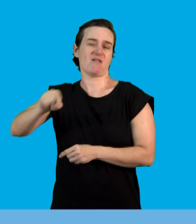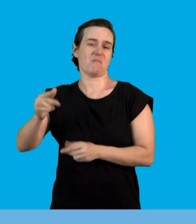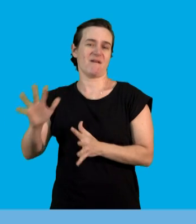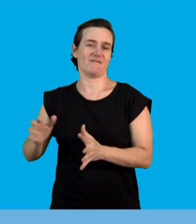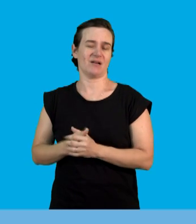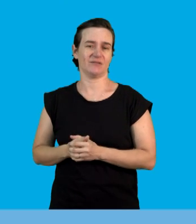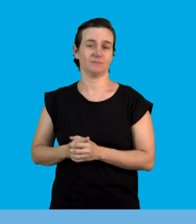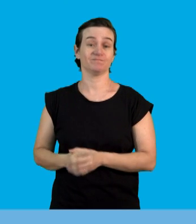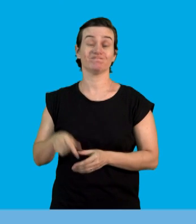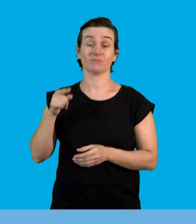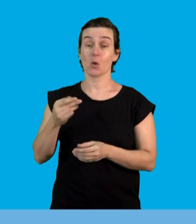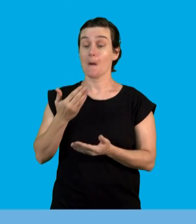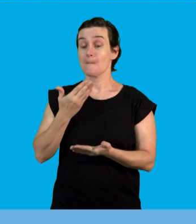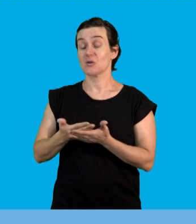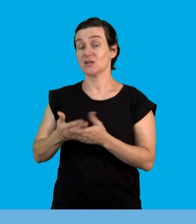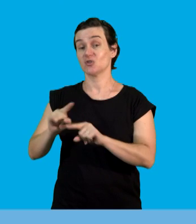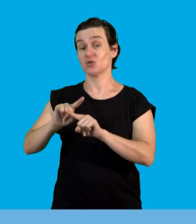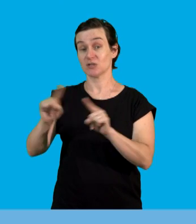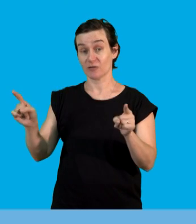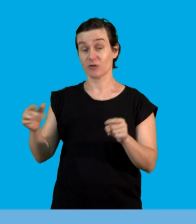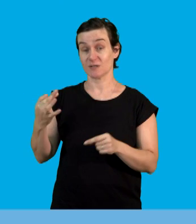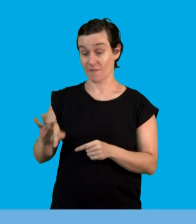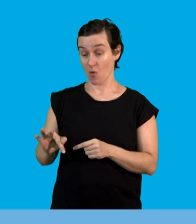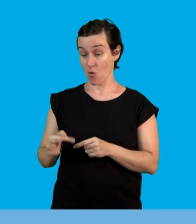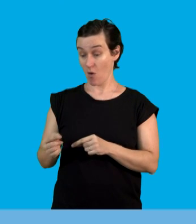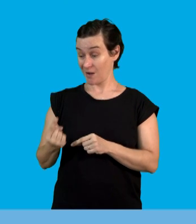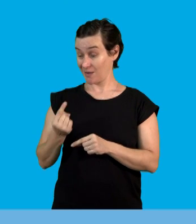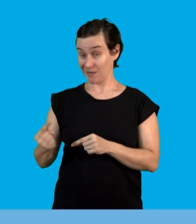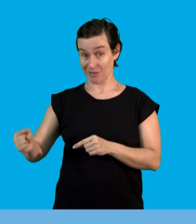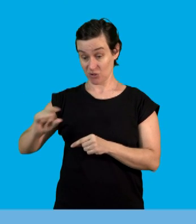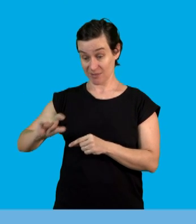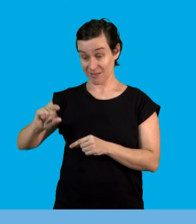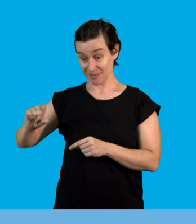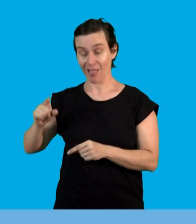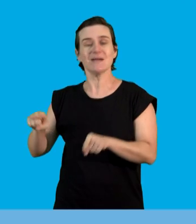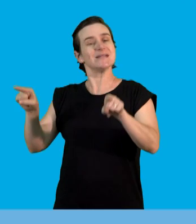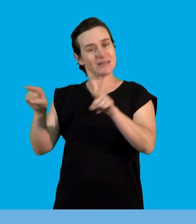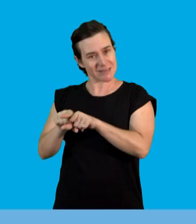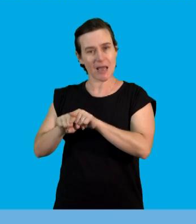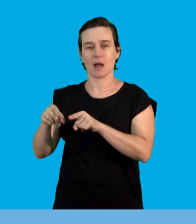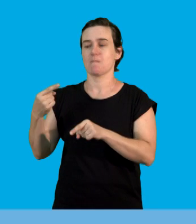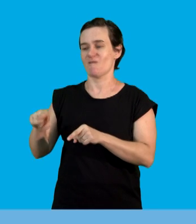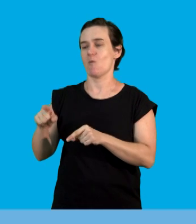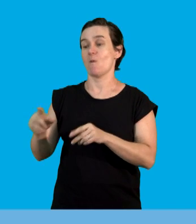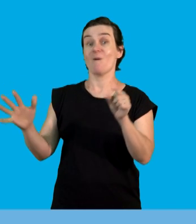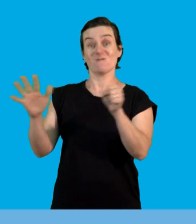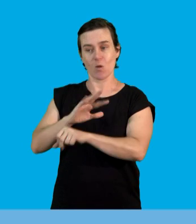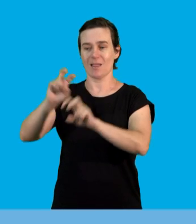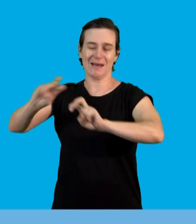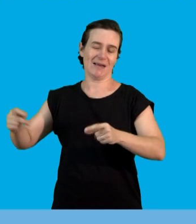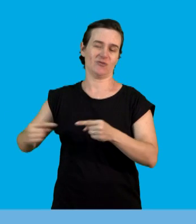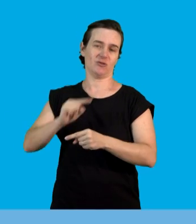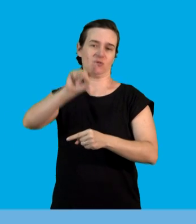difference across cells connected in parallel, is the same as the voltage of an individual cell. So